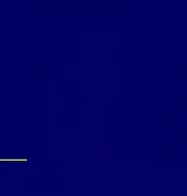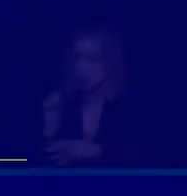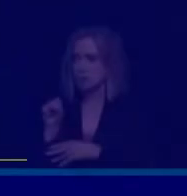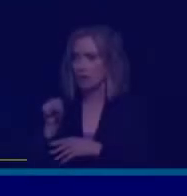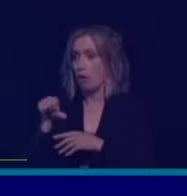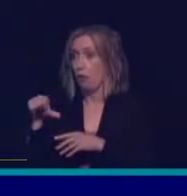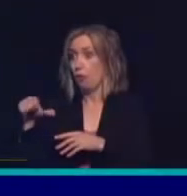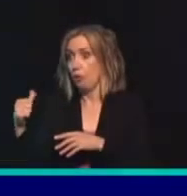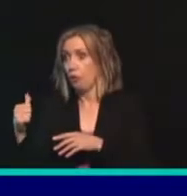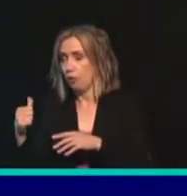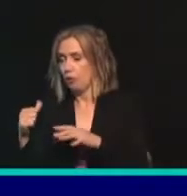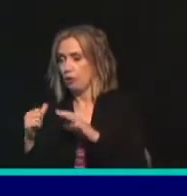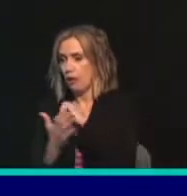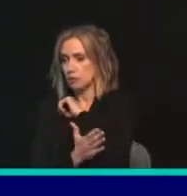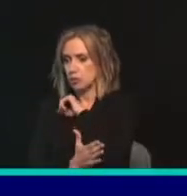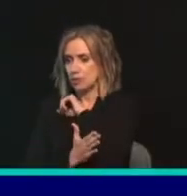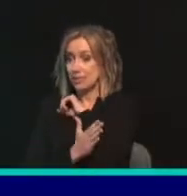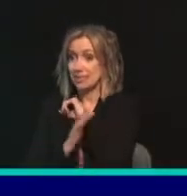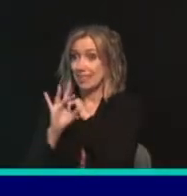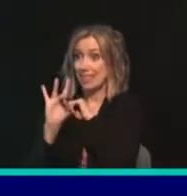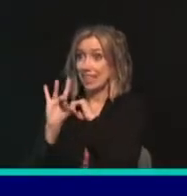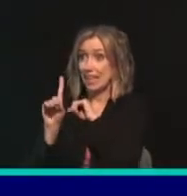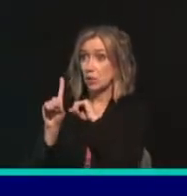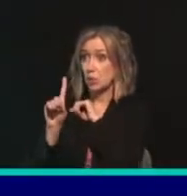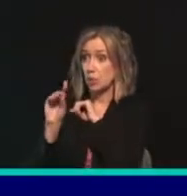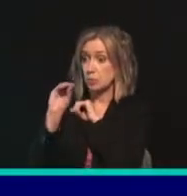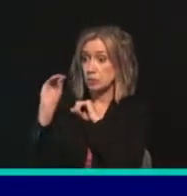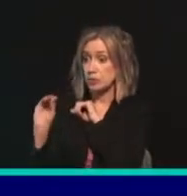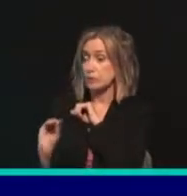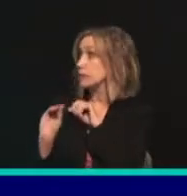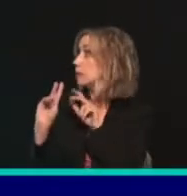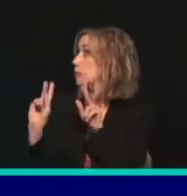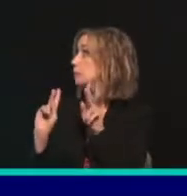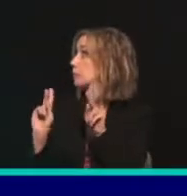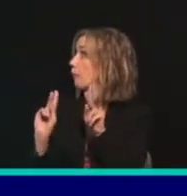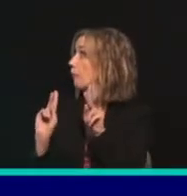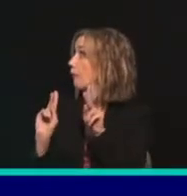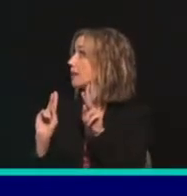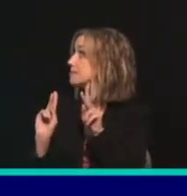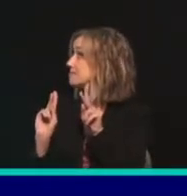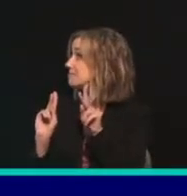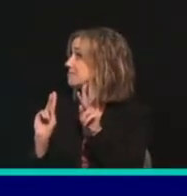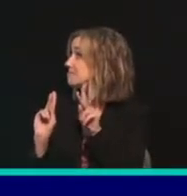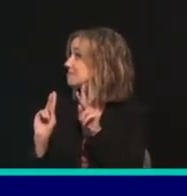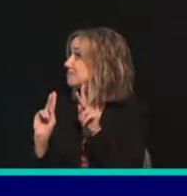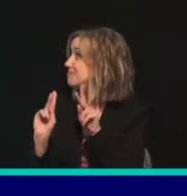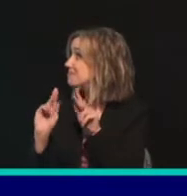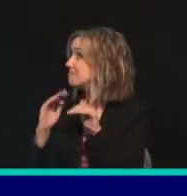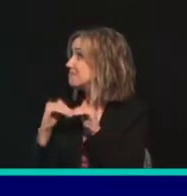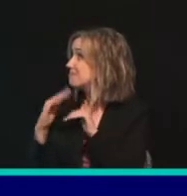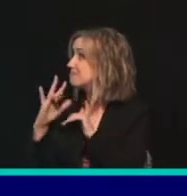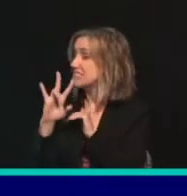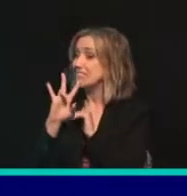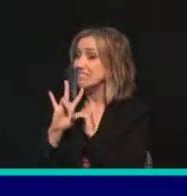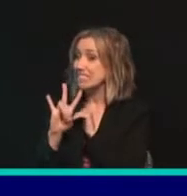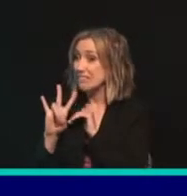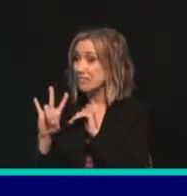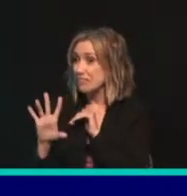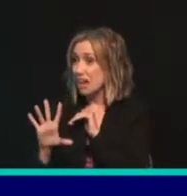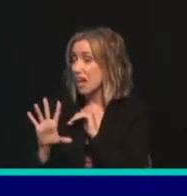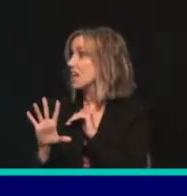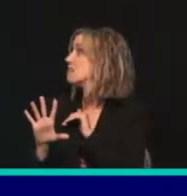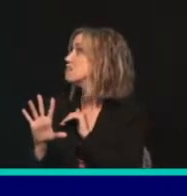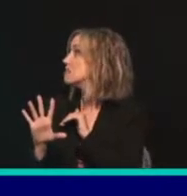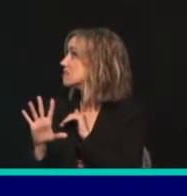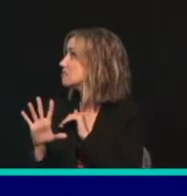societies. 81% of people with Alzheimer's disease are 75 years or older, with advanced age